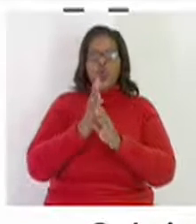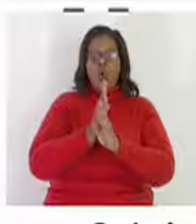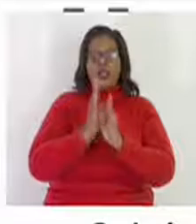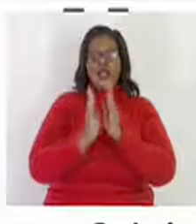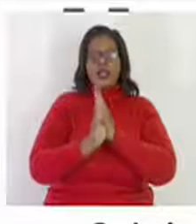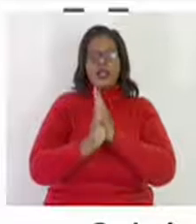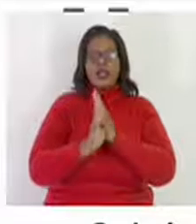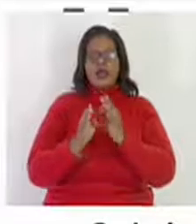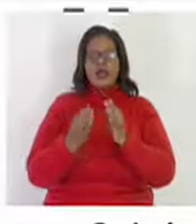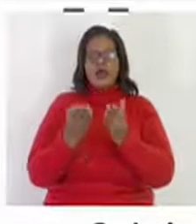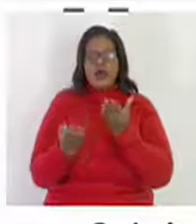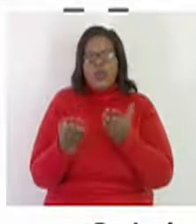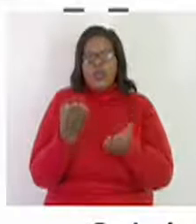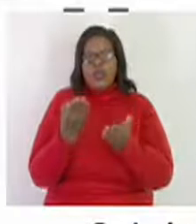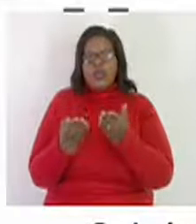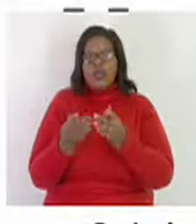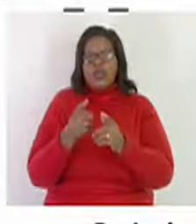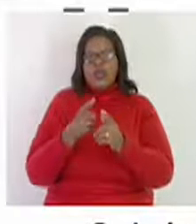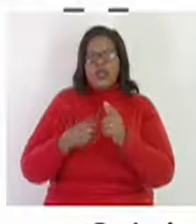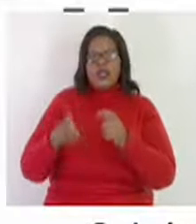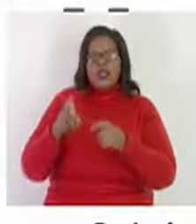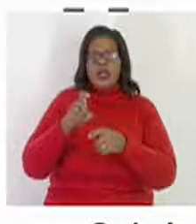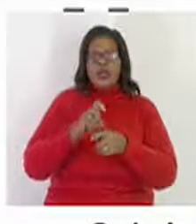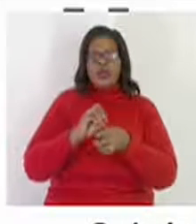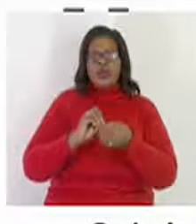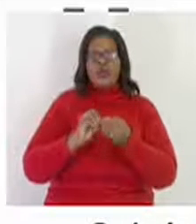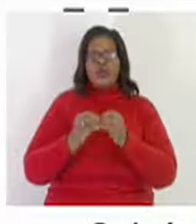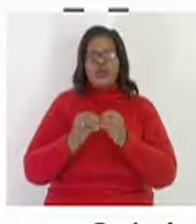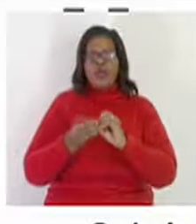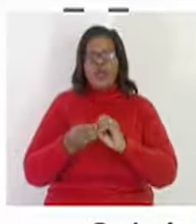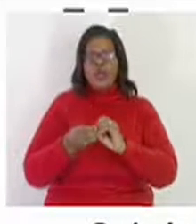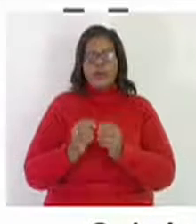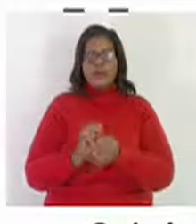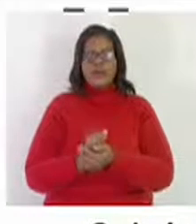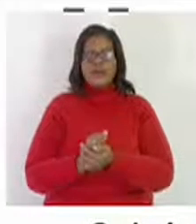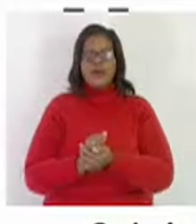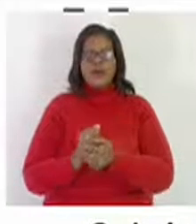numbers. So we'll start with ordering numbers.